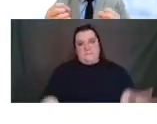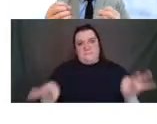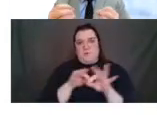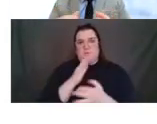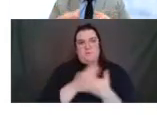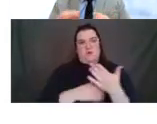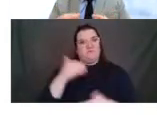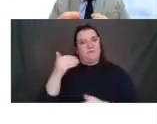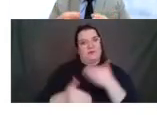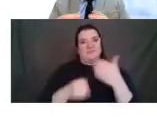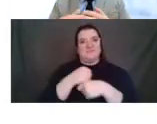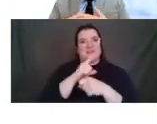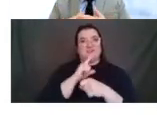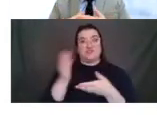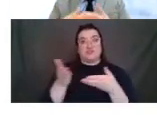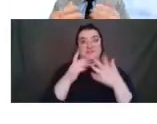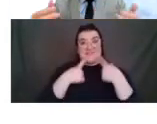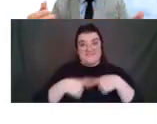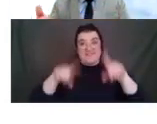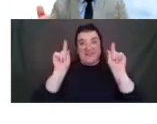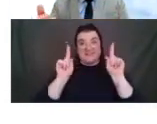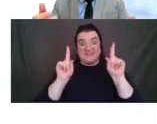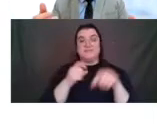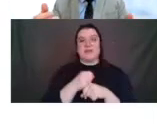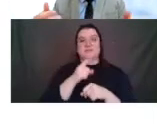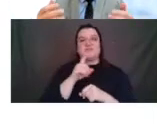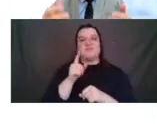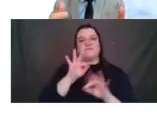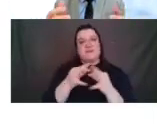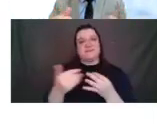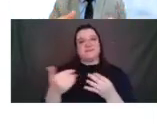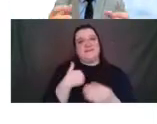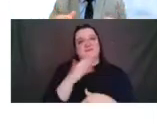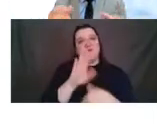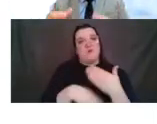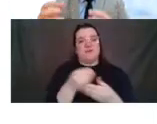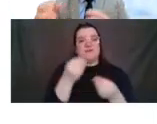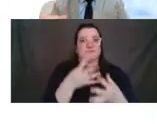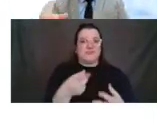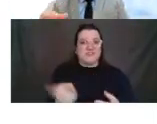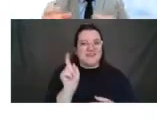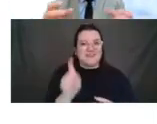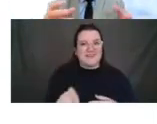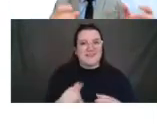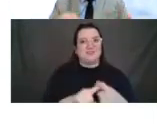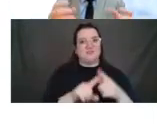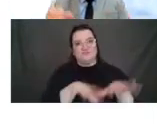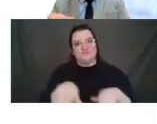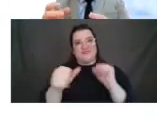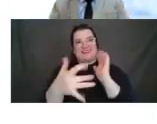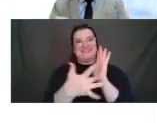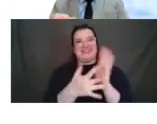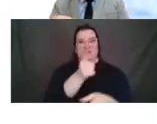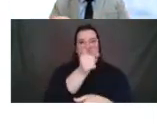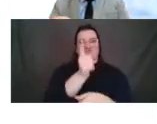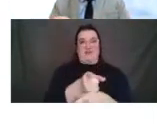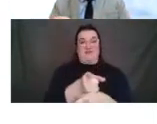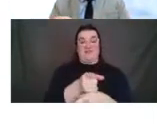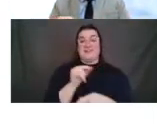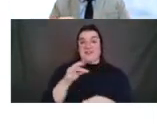effective is really making sure that families have all of the information that they need to be able to do the tech right, because if we can get the tech